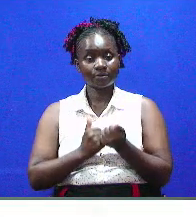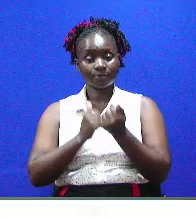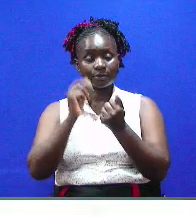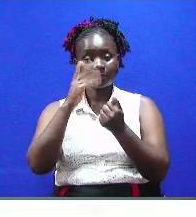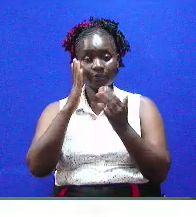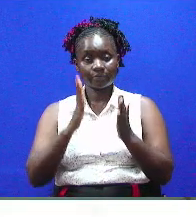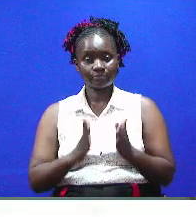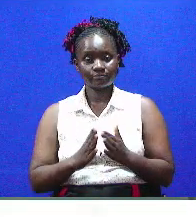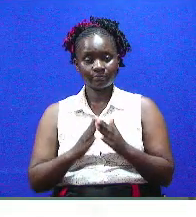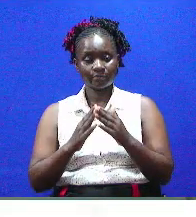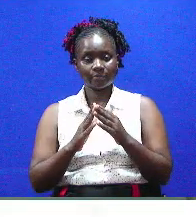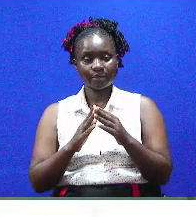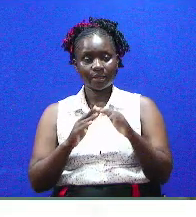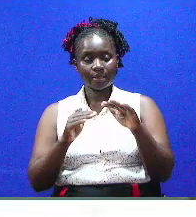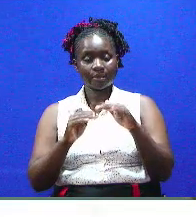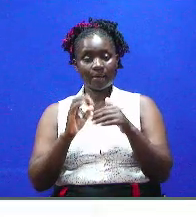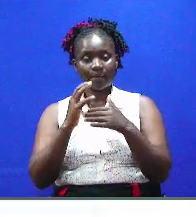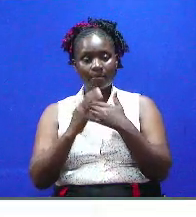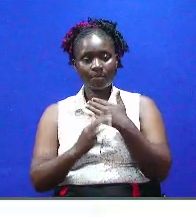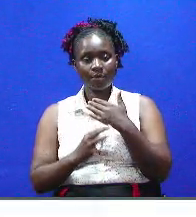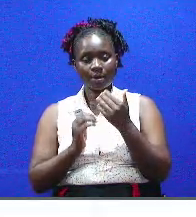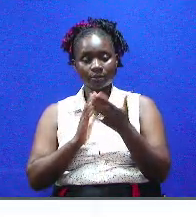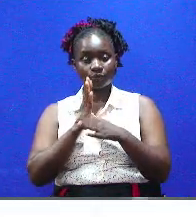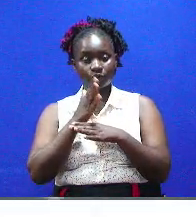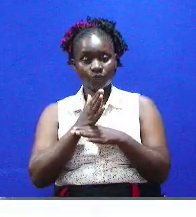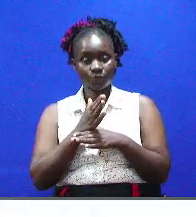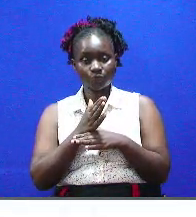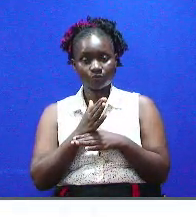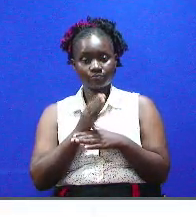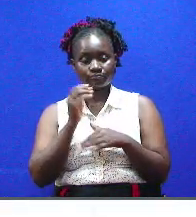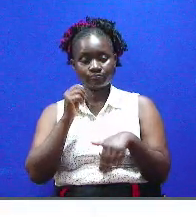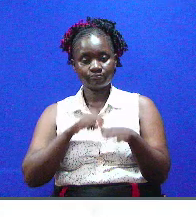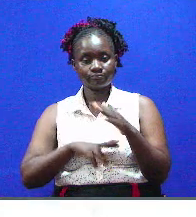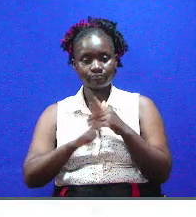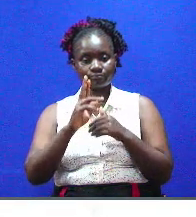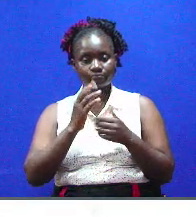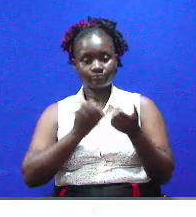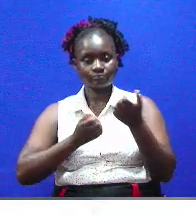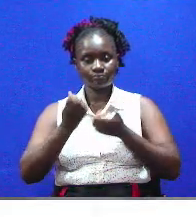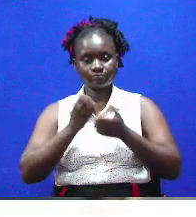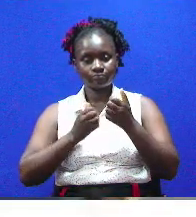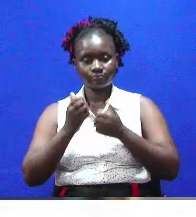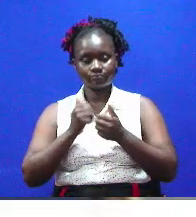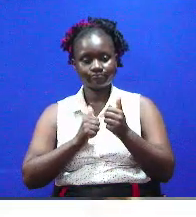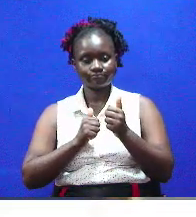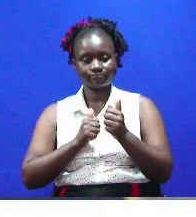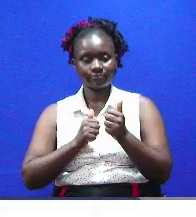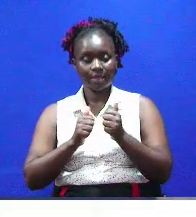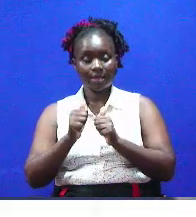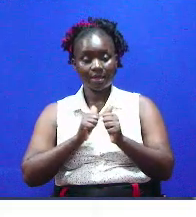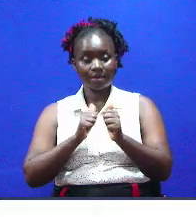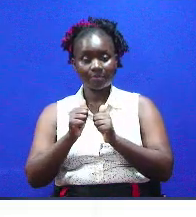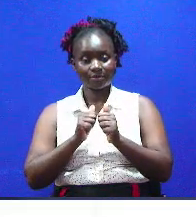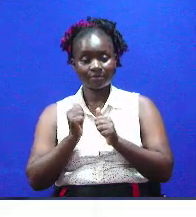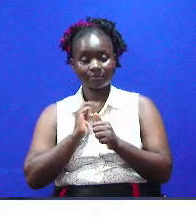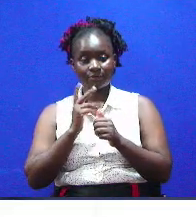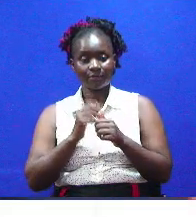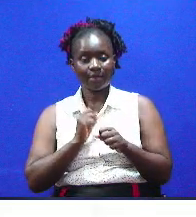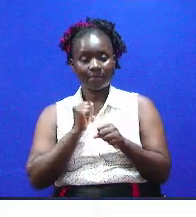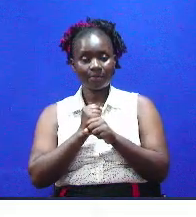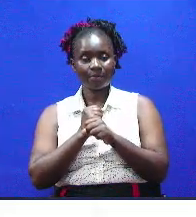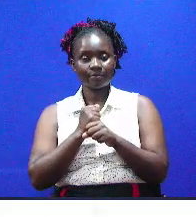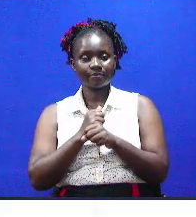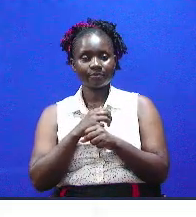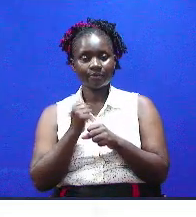be kerengo gyanse wetera somoro video ye o bottom up economic approach we have made